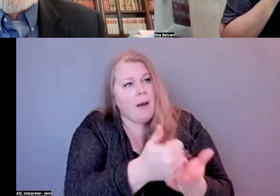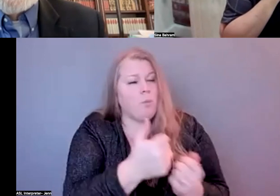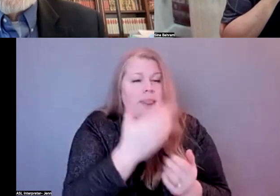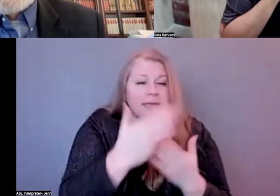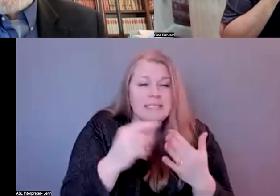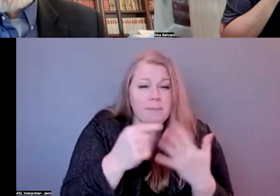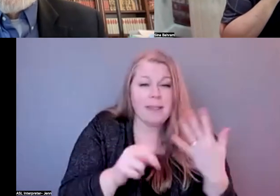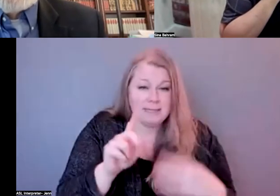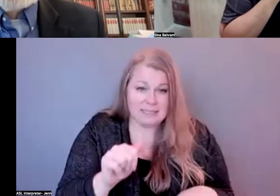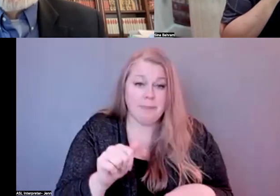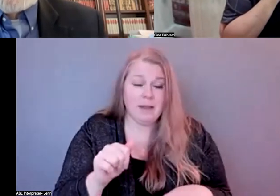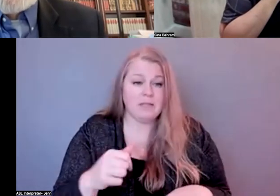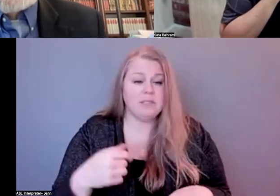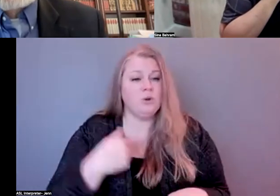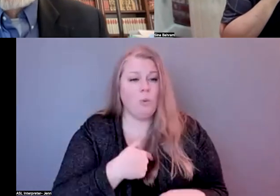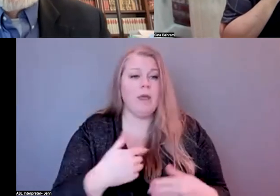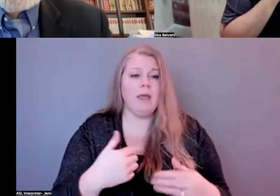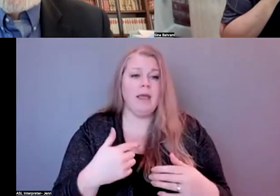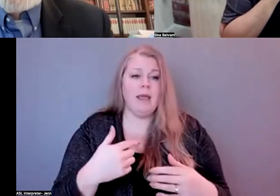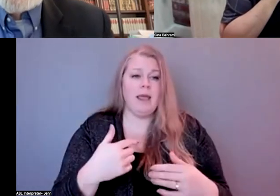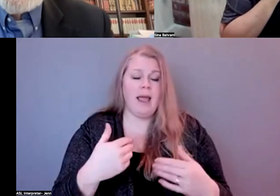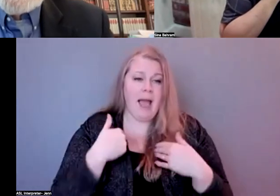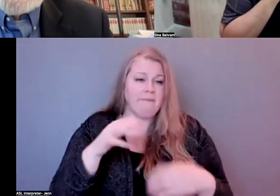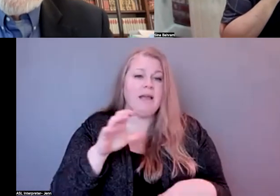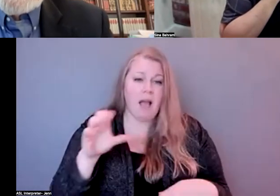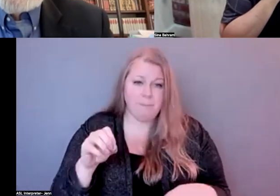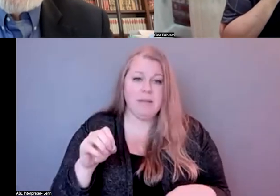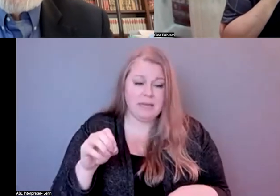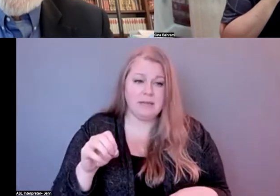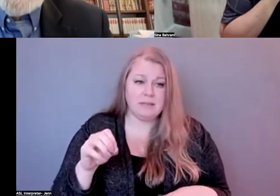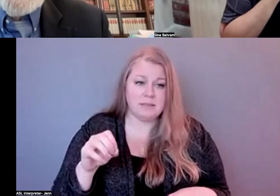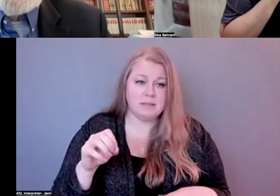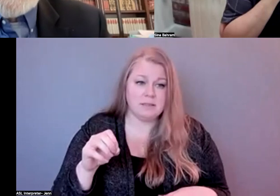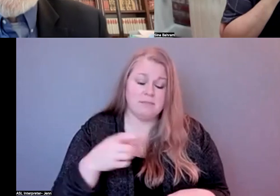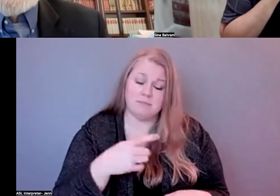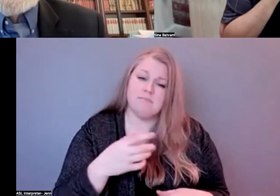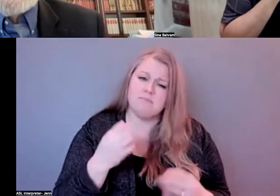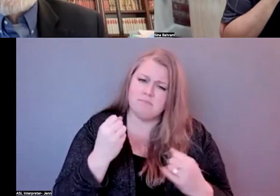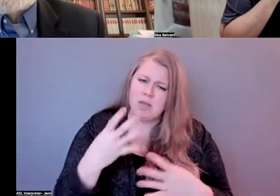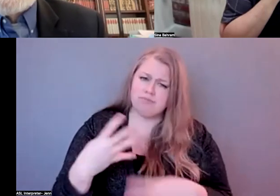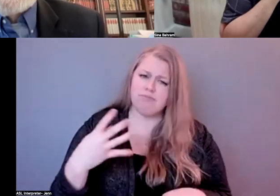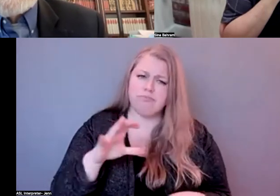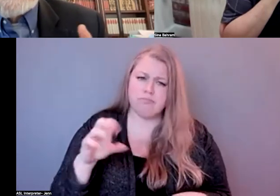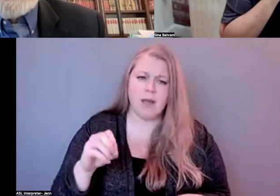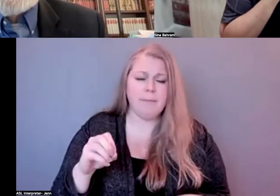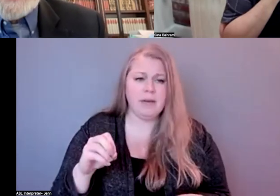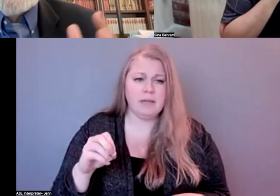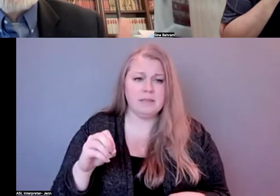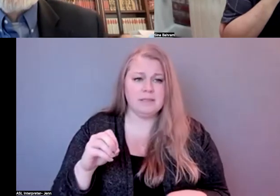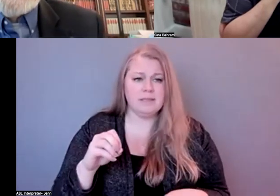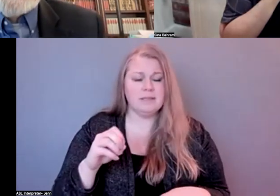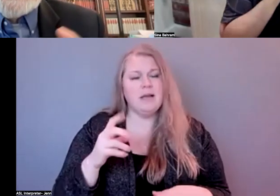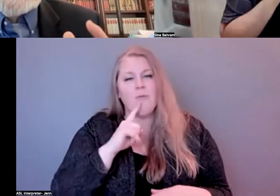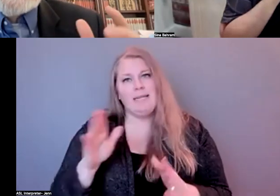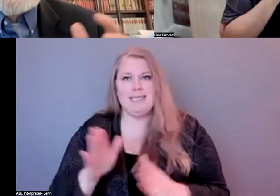disabilities they can't, we have the companies, and there's quite a number of companies. It's a small fraction of